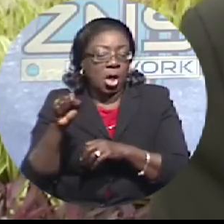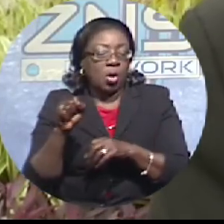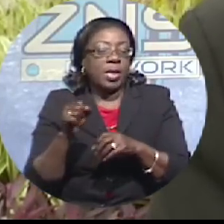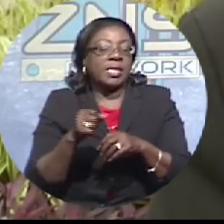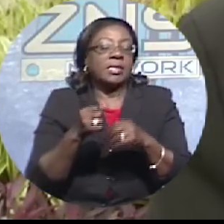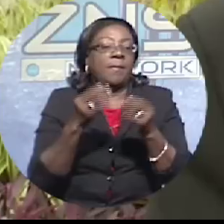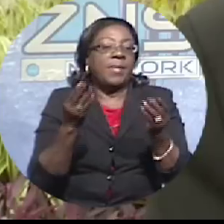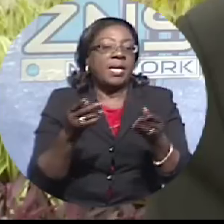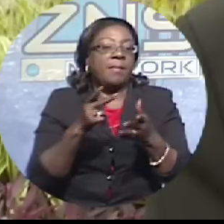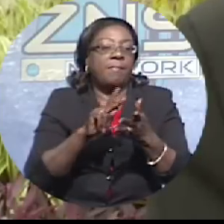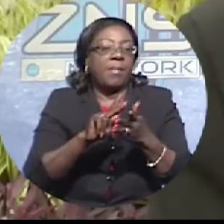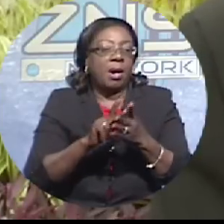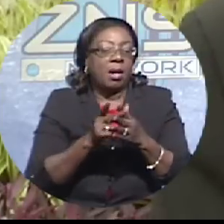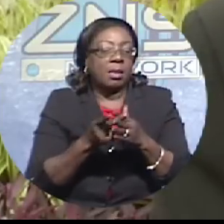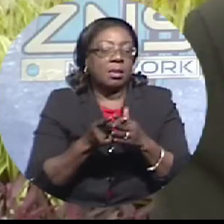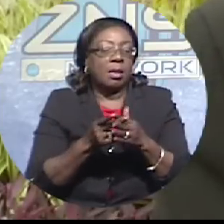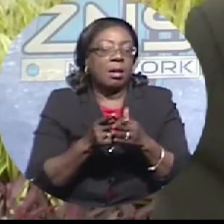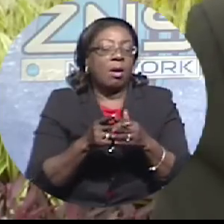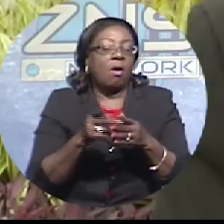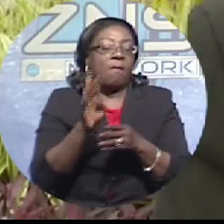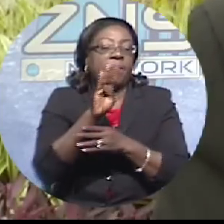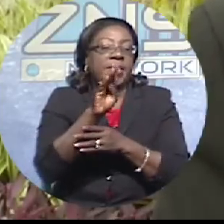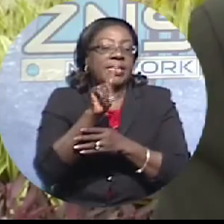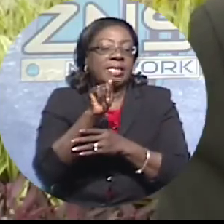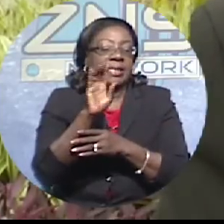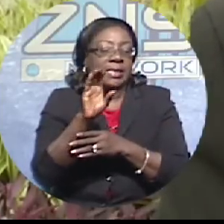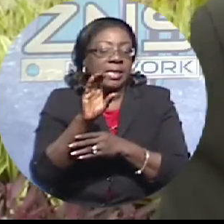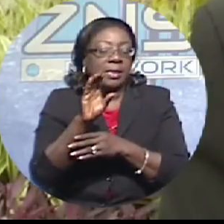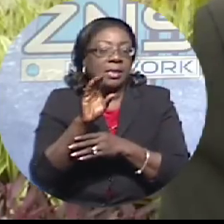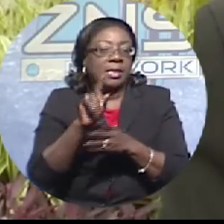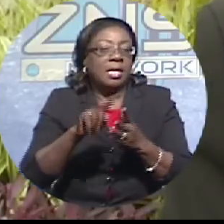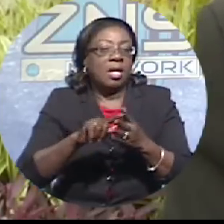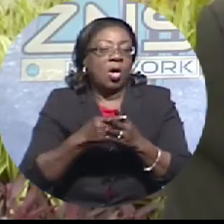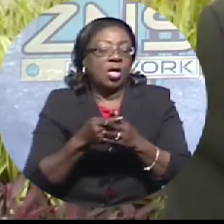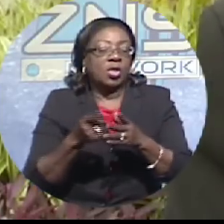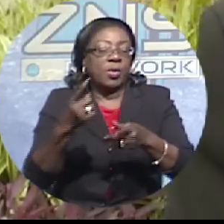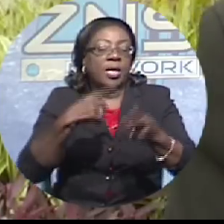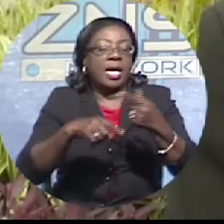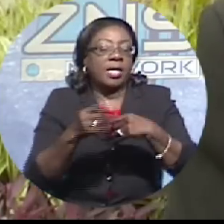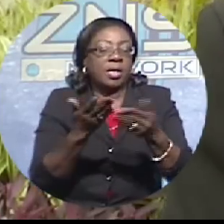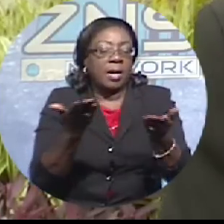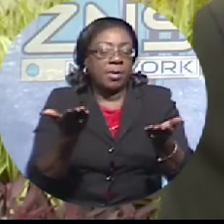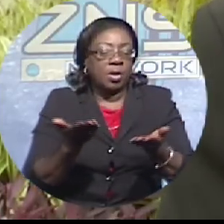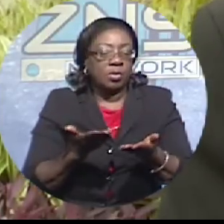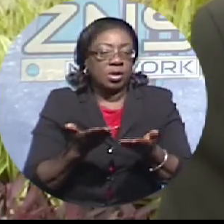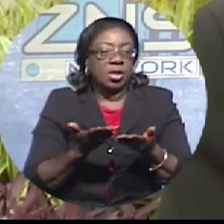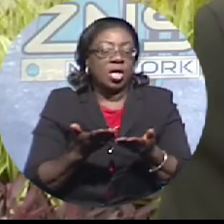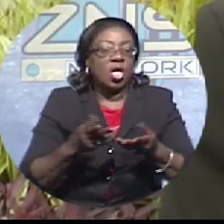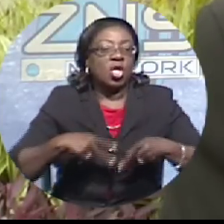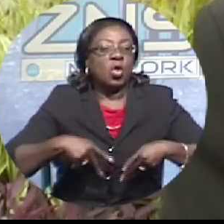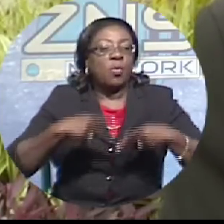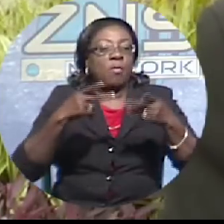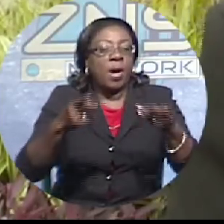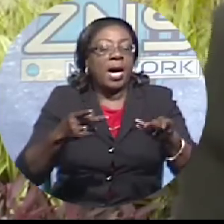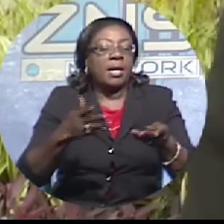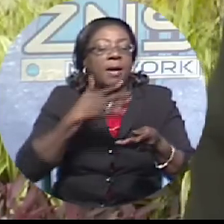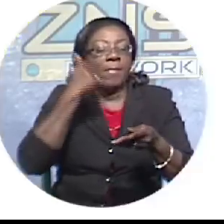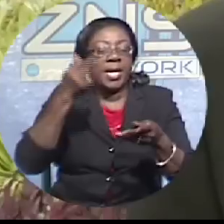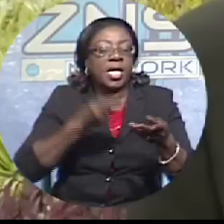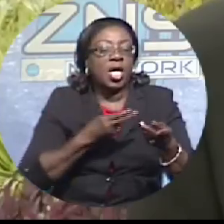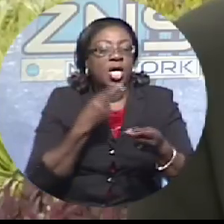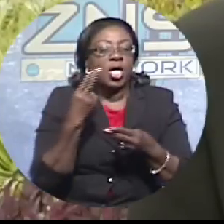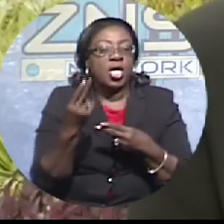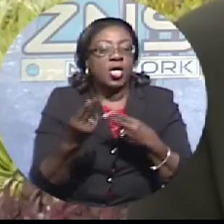of BTC on this launch, and we're here to come closer to the end user and provide a better user experience